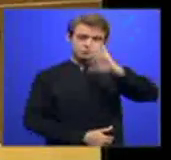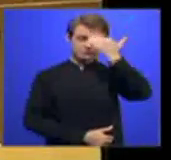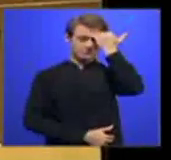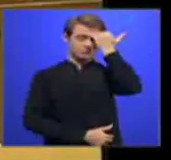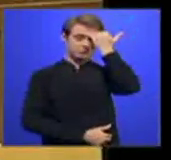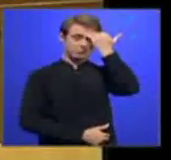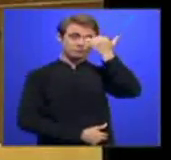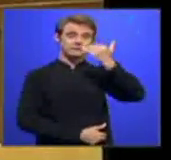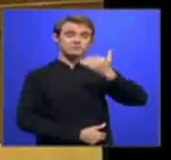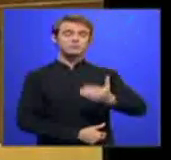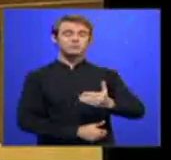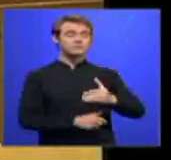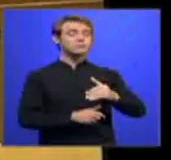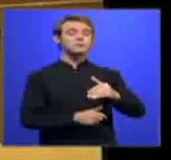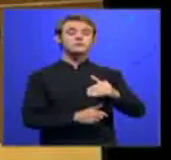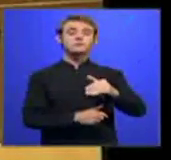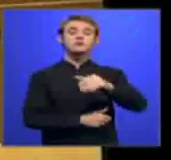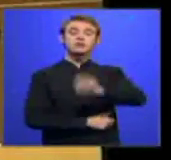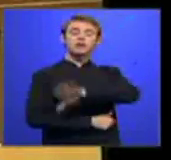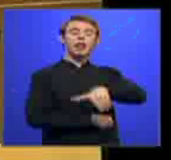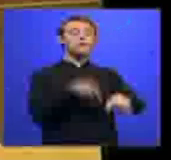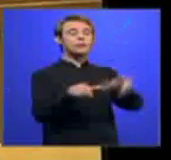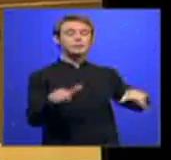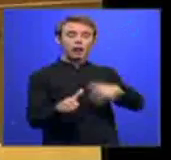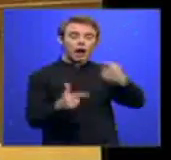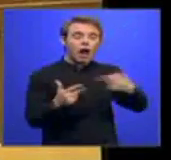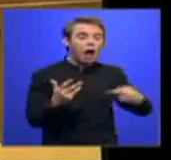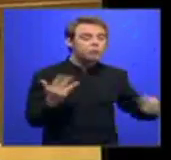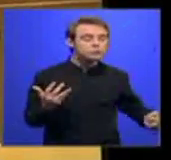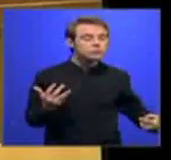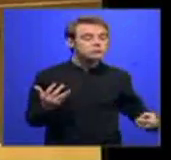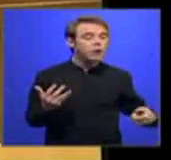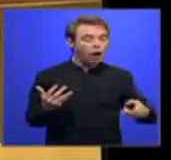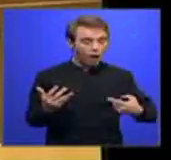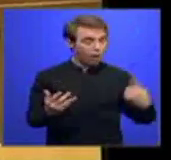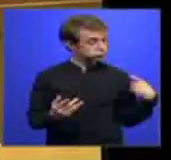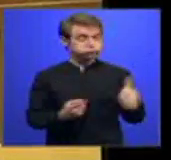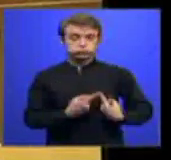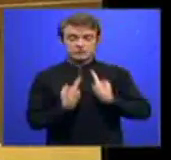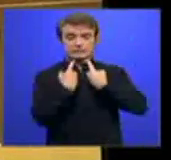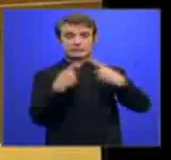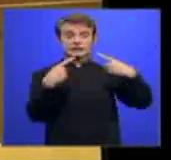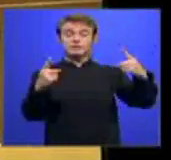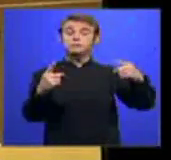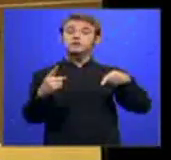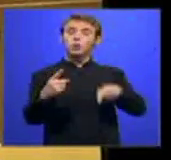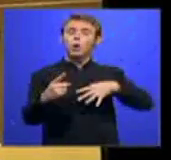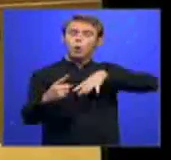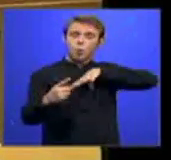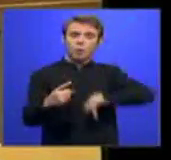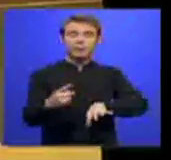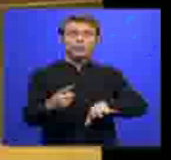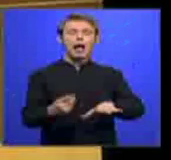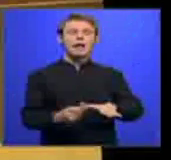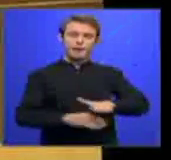that Census 2011 outlined the successes in extending basic